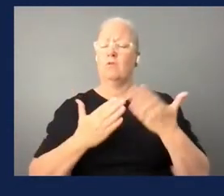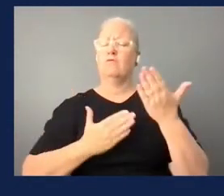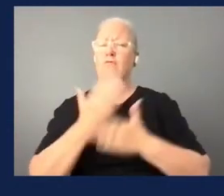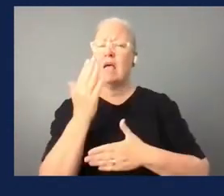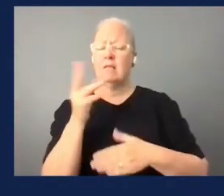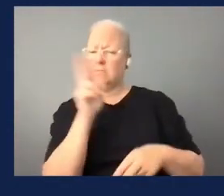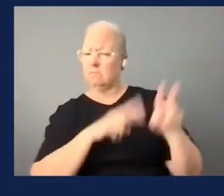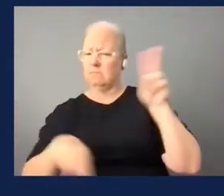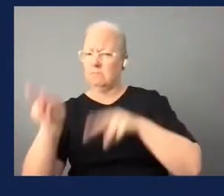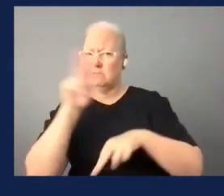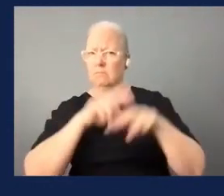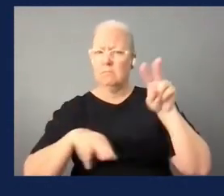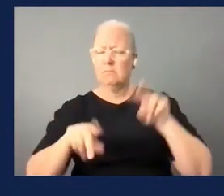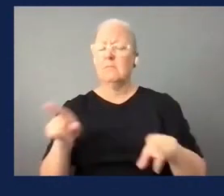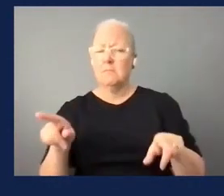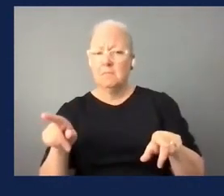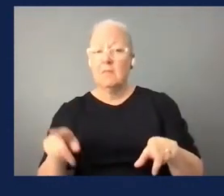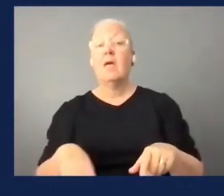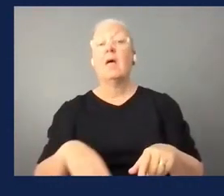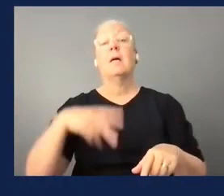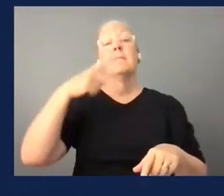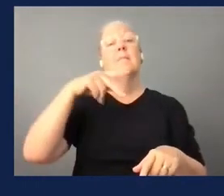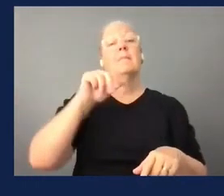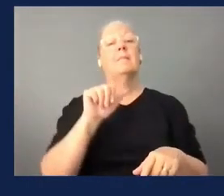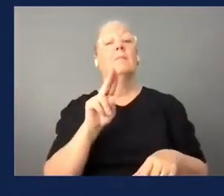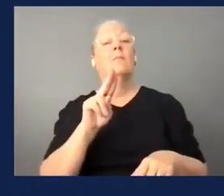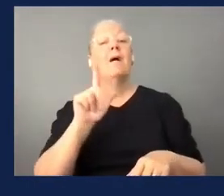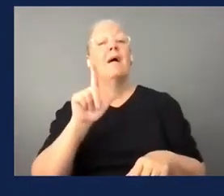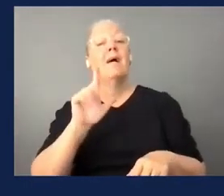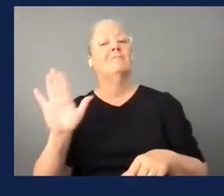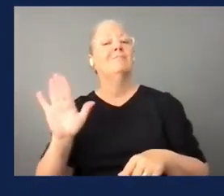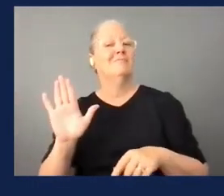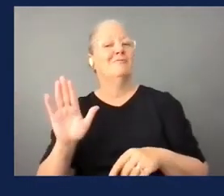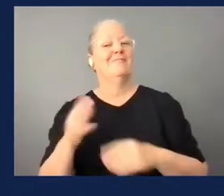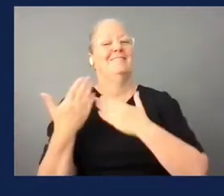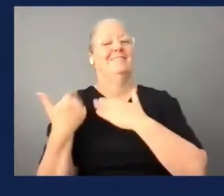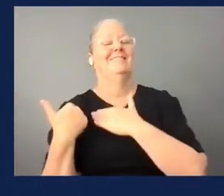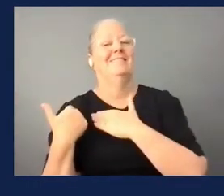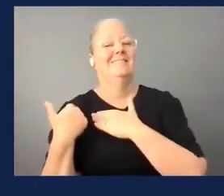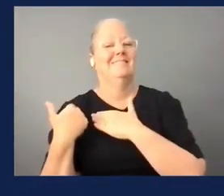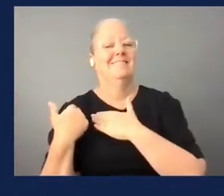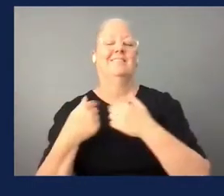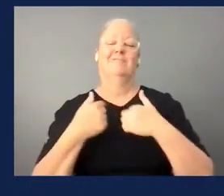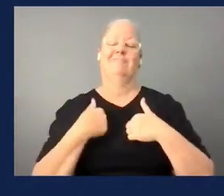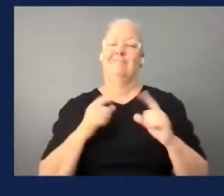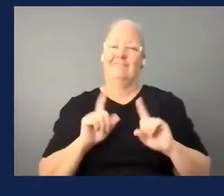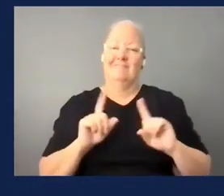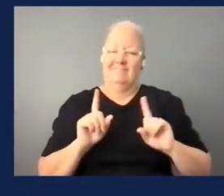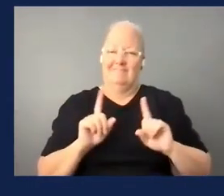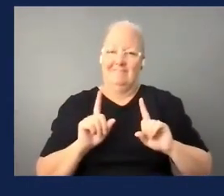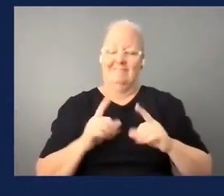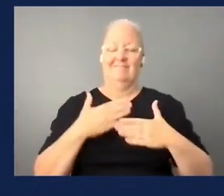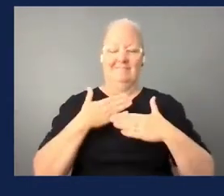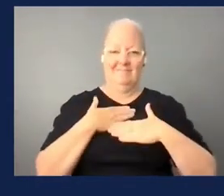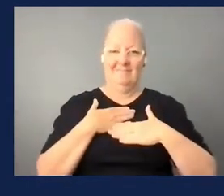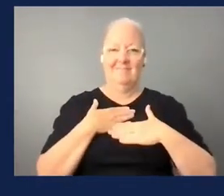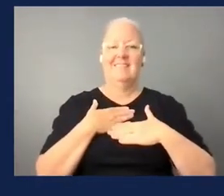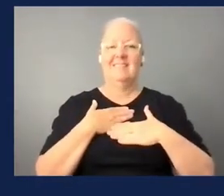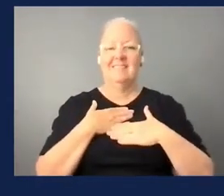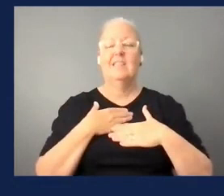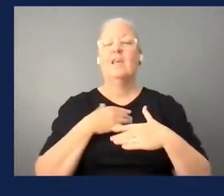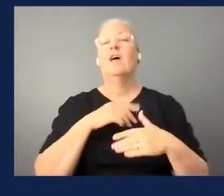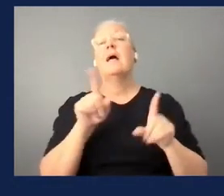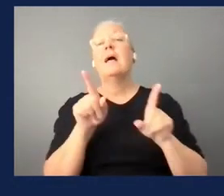sat in Paula's portfolio. I, unlike Paula, and unlike others, I'm